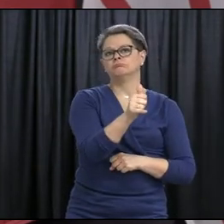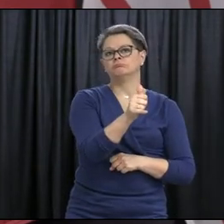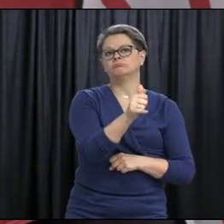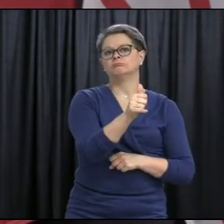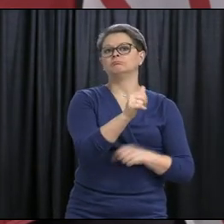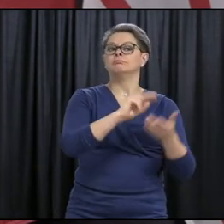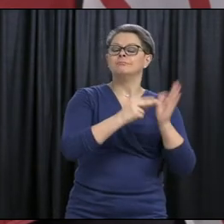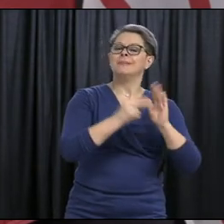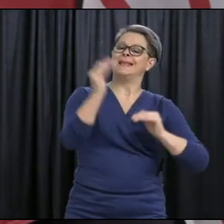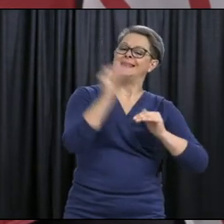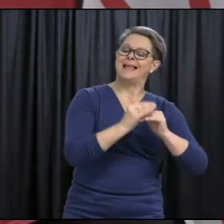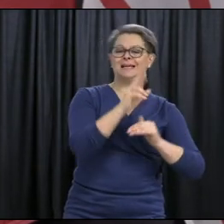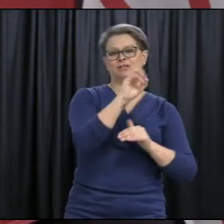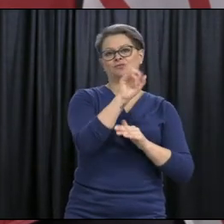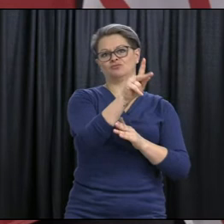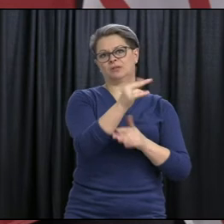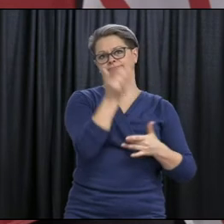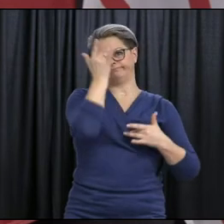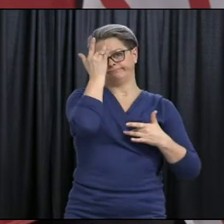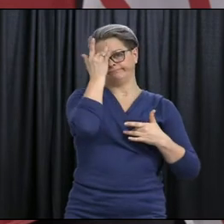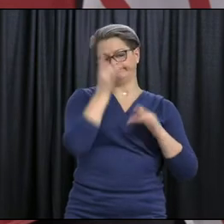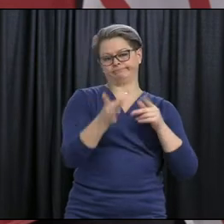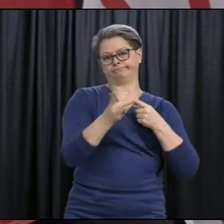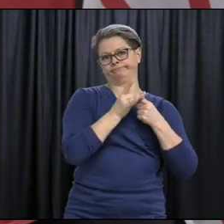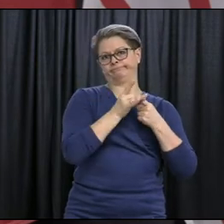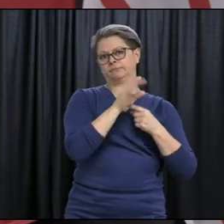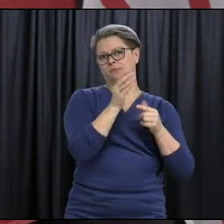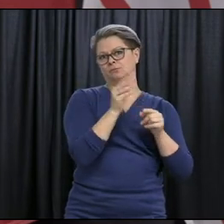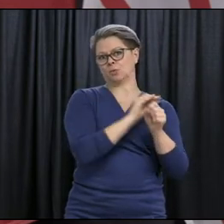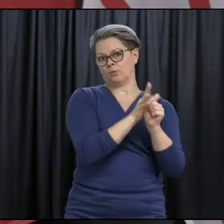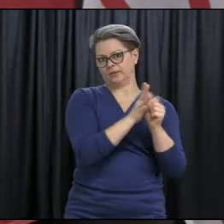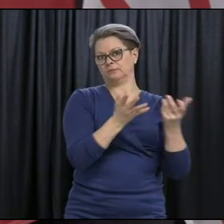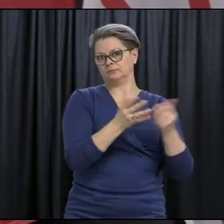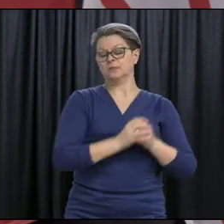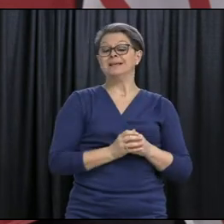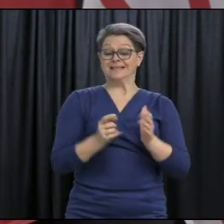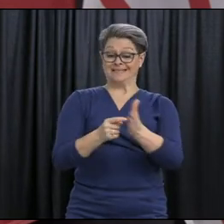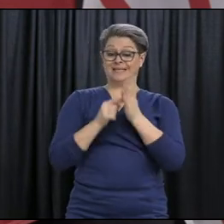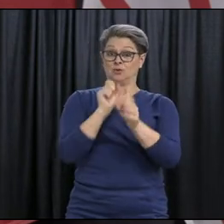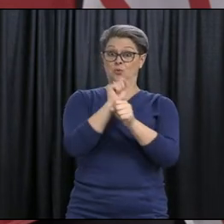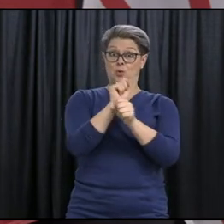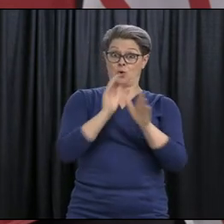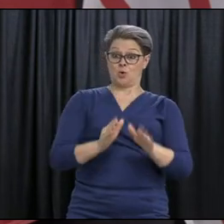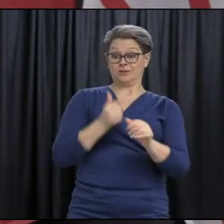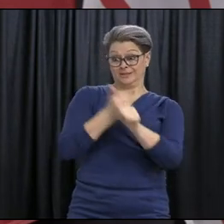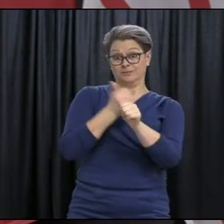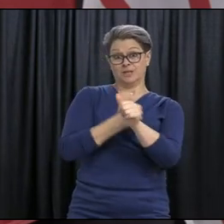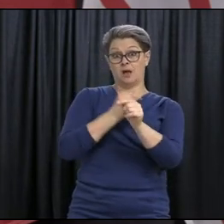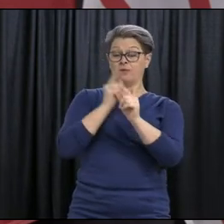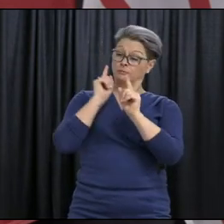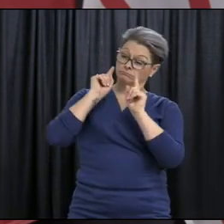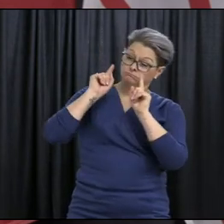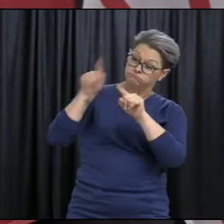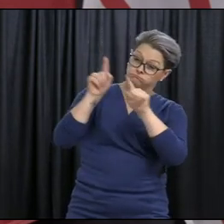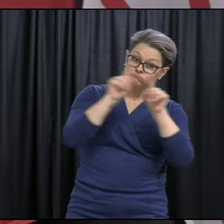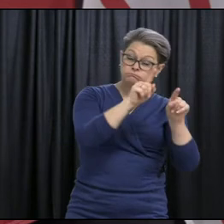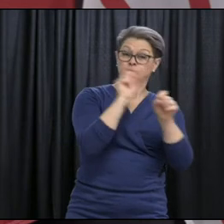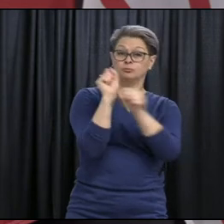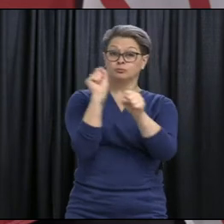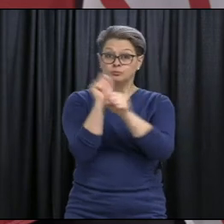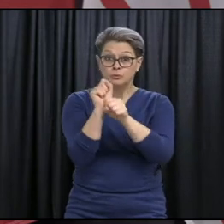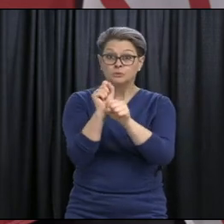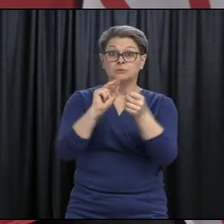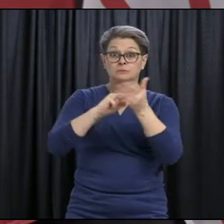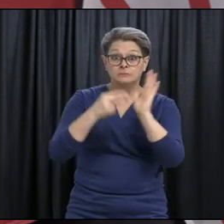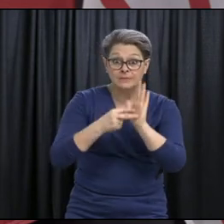services, while also ensuring that essential workers can continue their vital roles at this time without